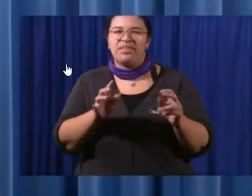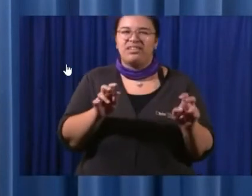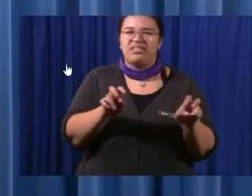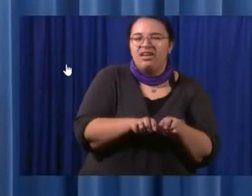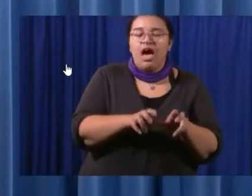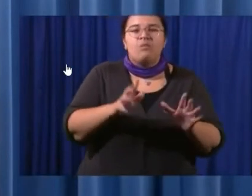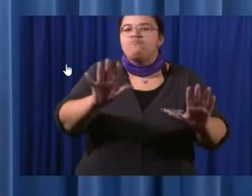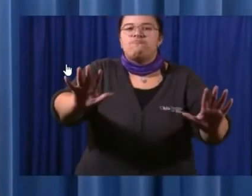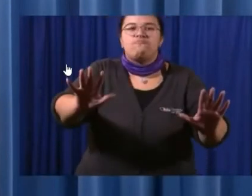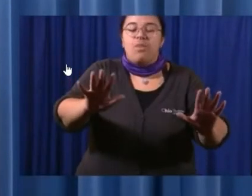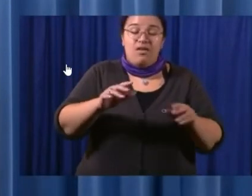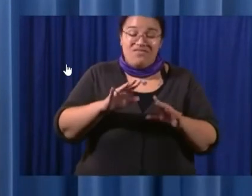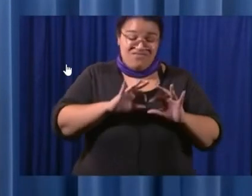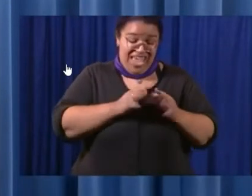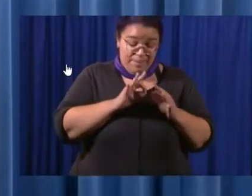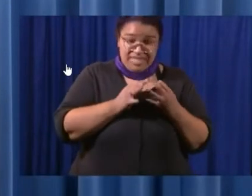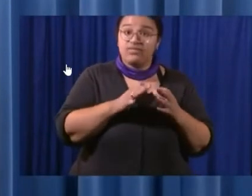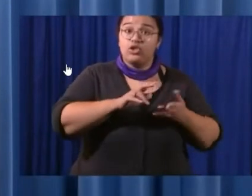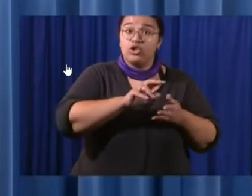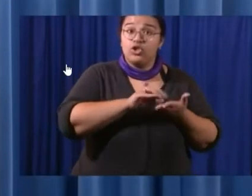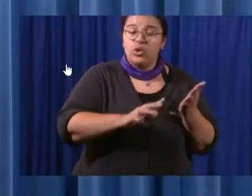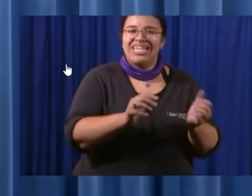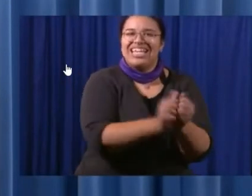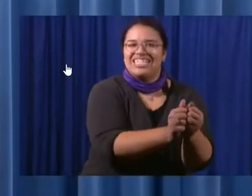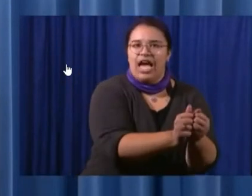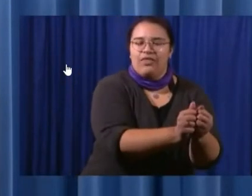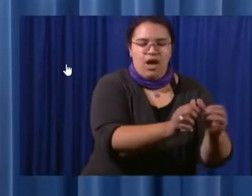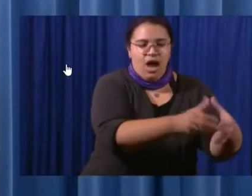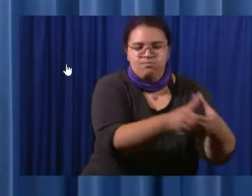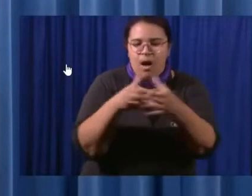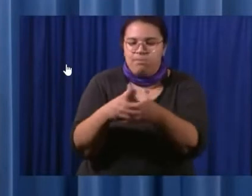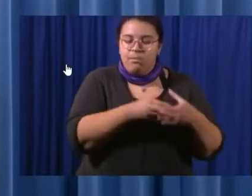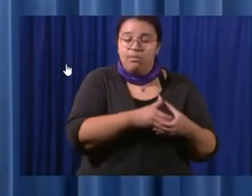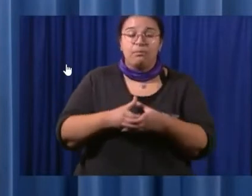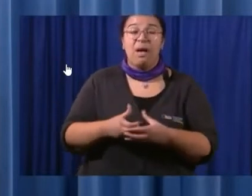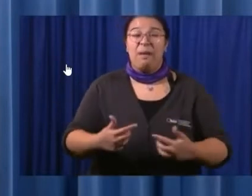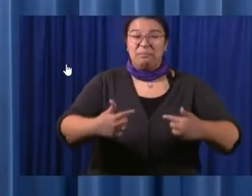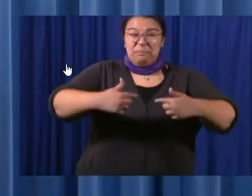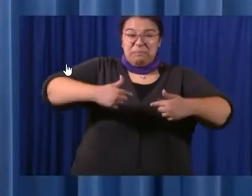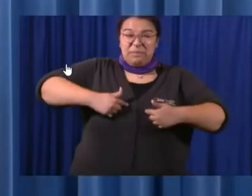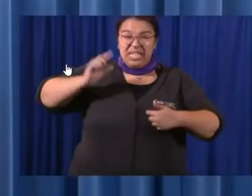is not right for me or the health department or anybody else to try to micromanage,